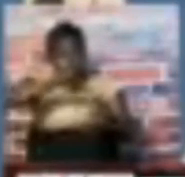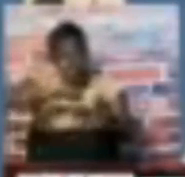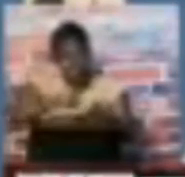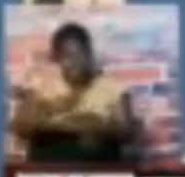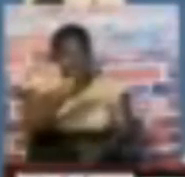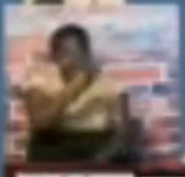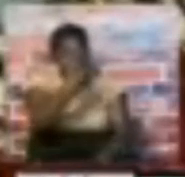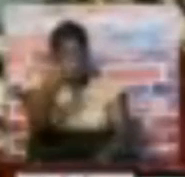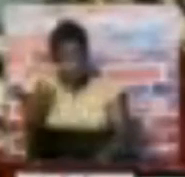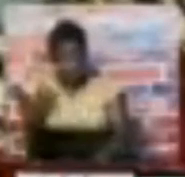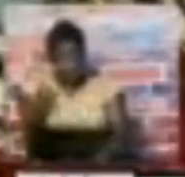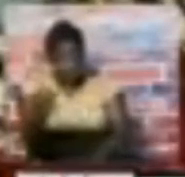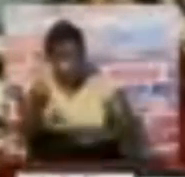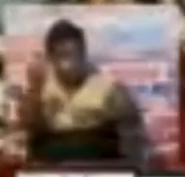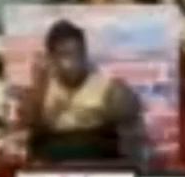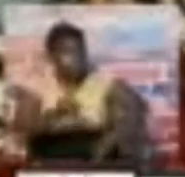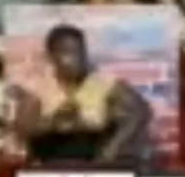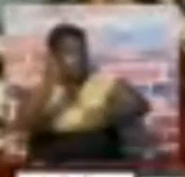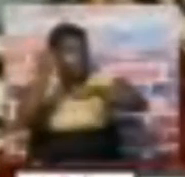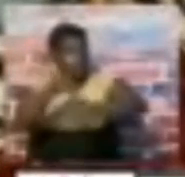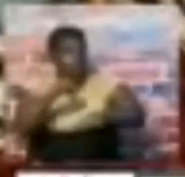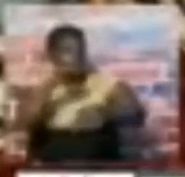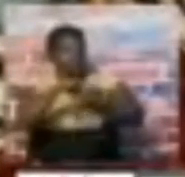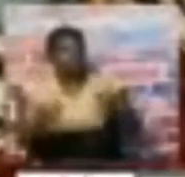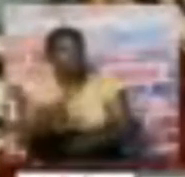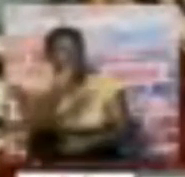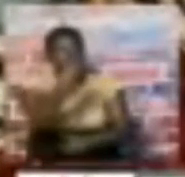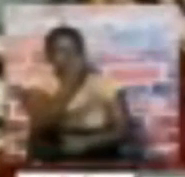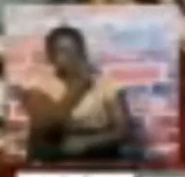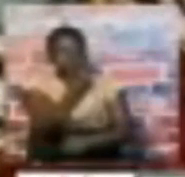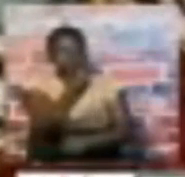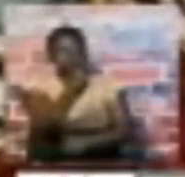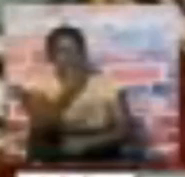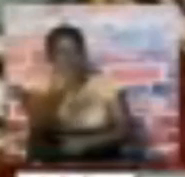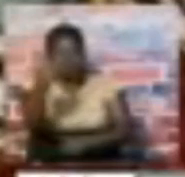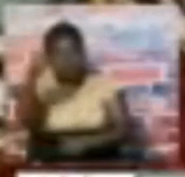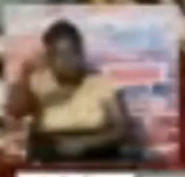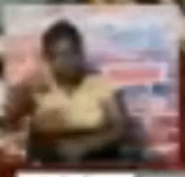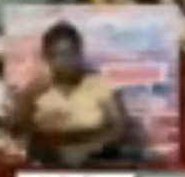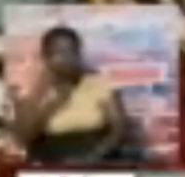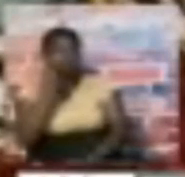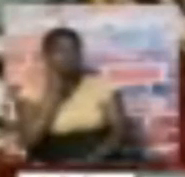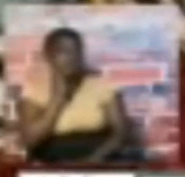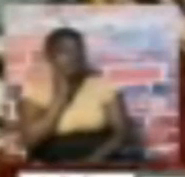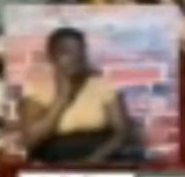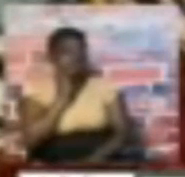boreholes worth 657 million shillings.